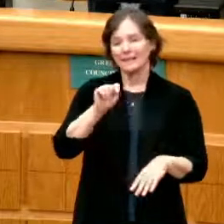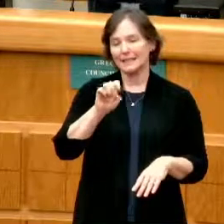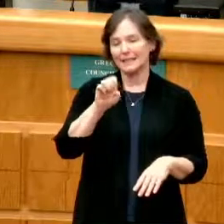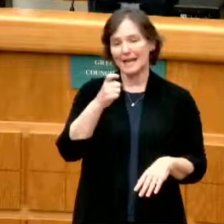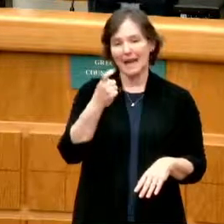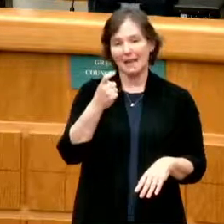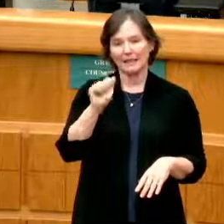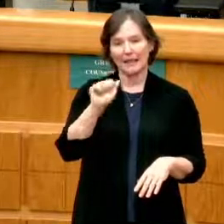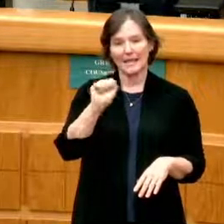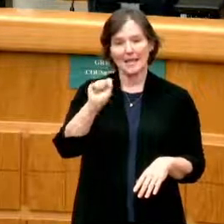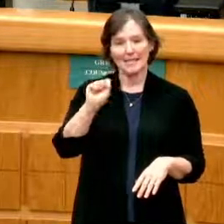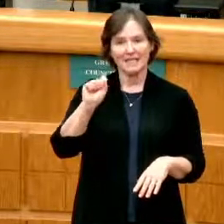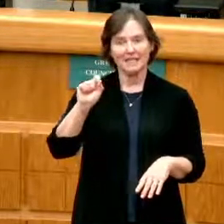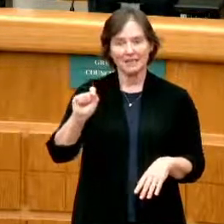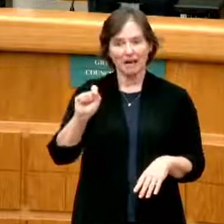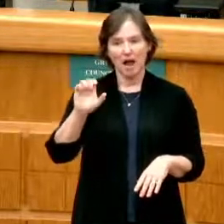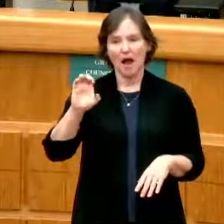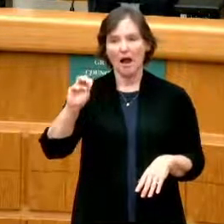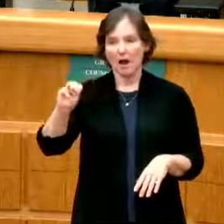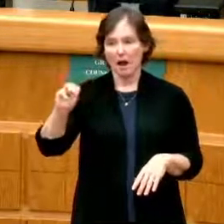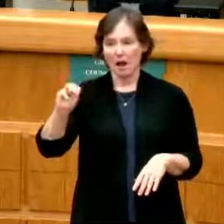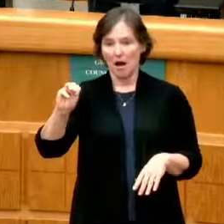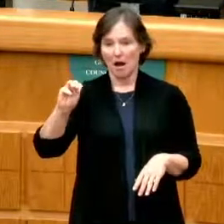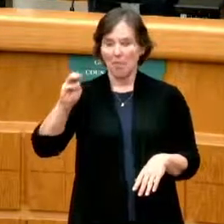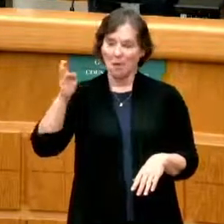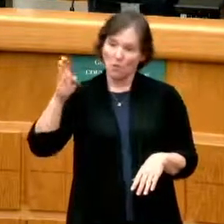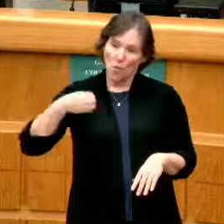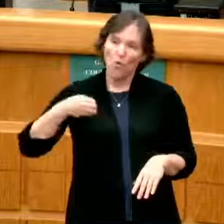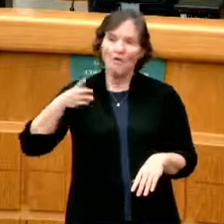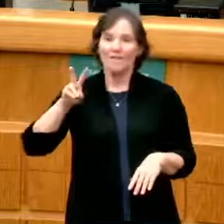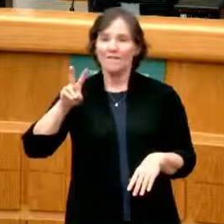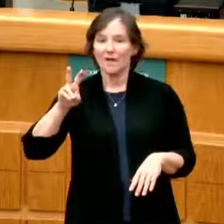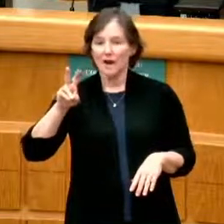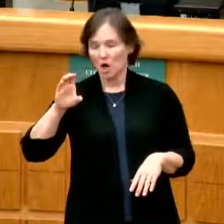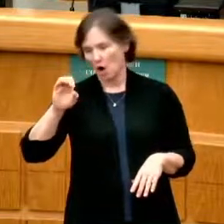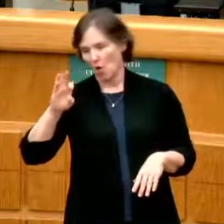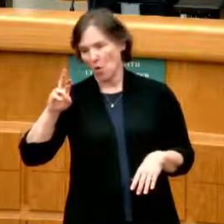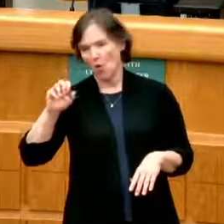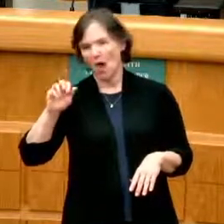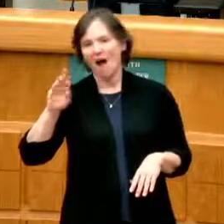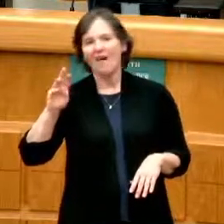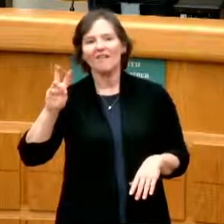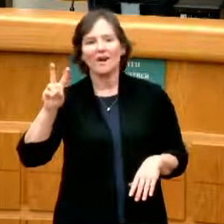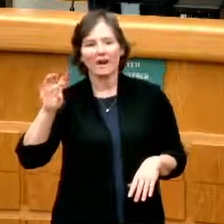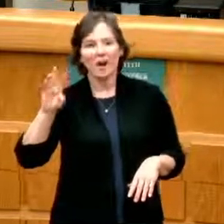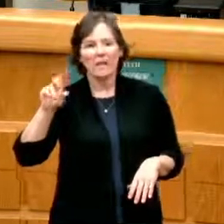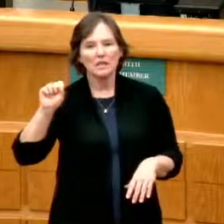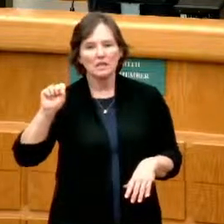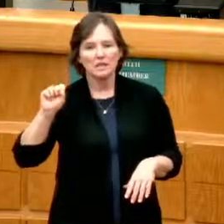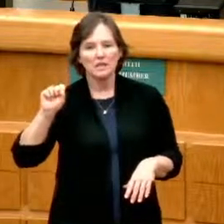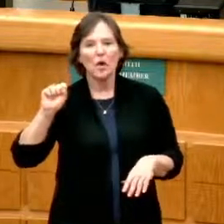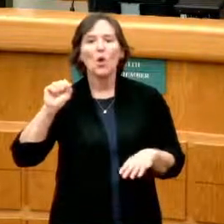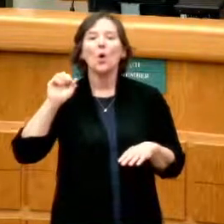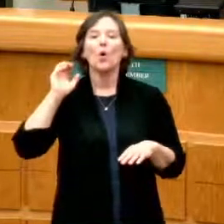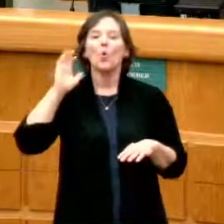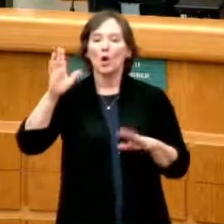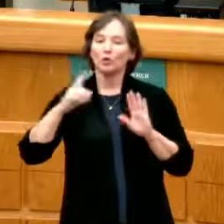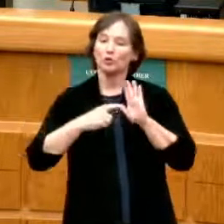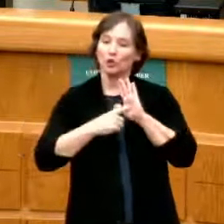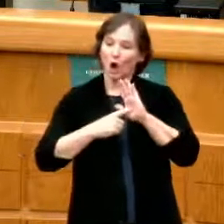cctexas.com/coronavirus. It is going to include the number of vaccines administered by the health district to